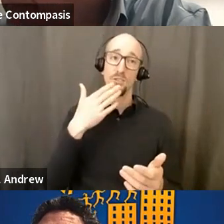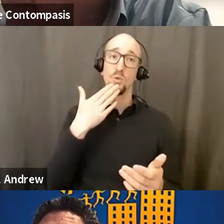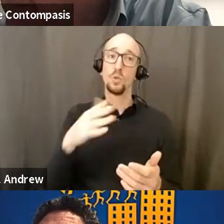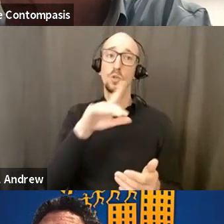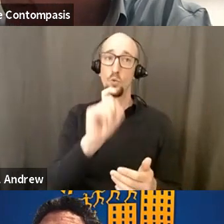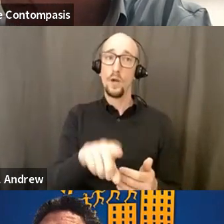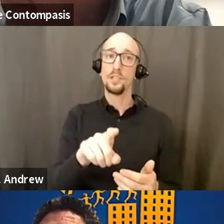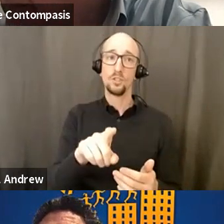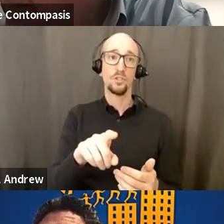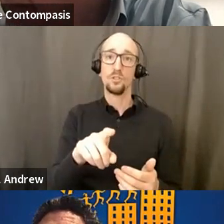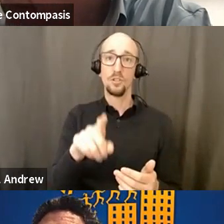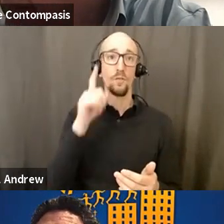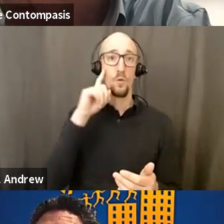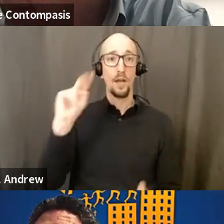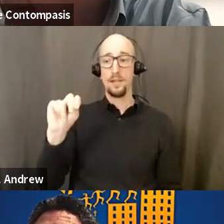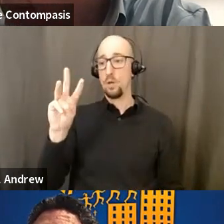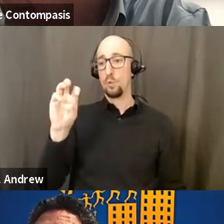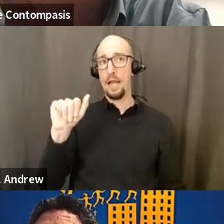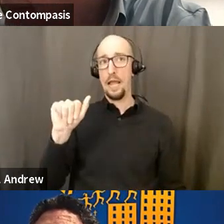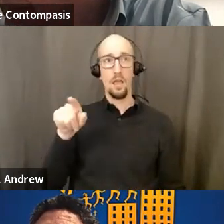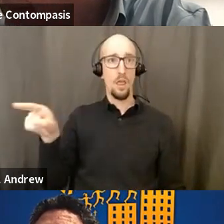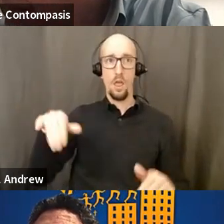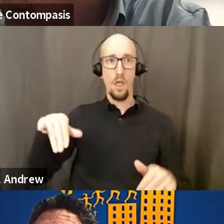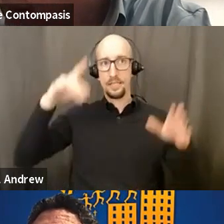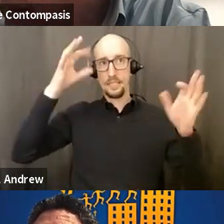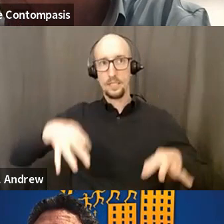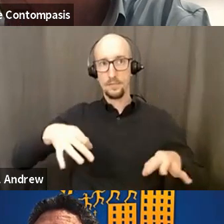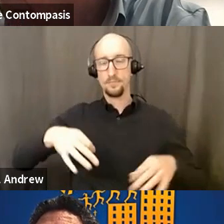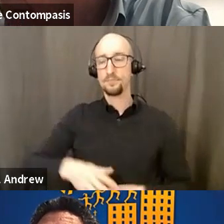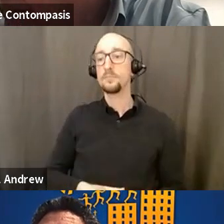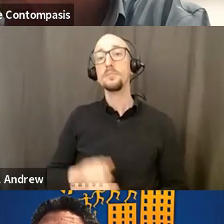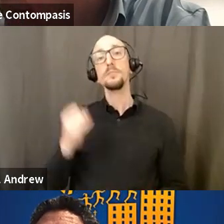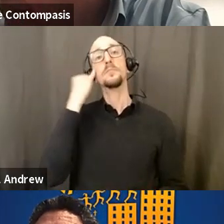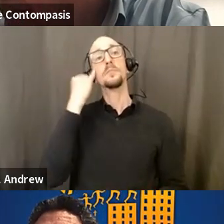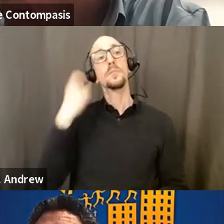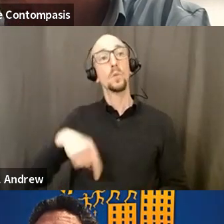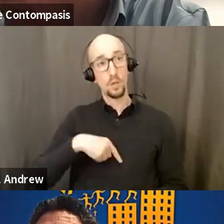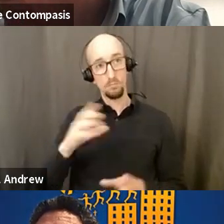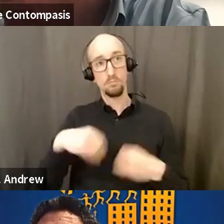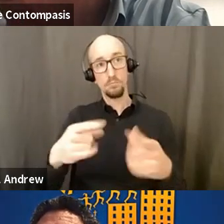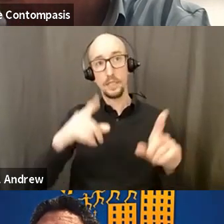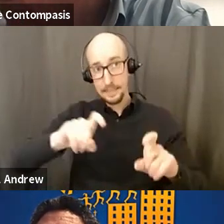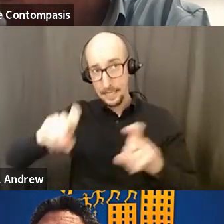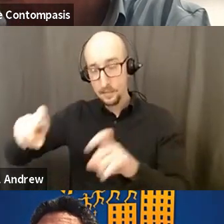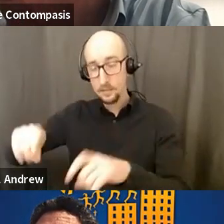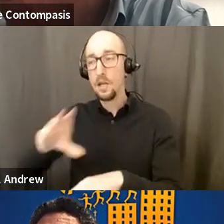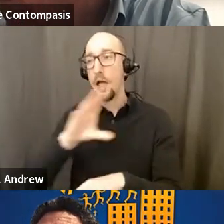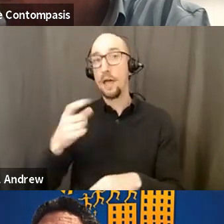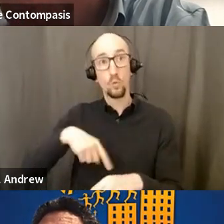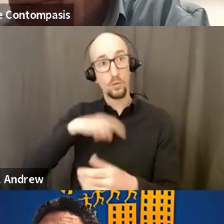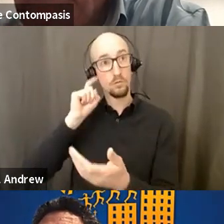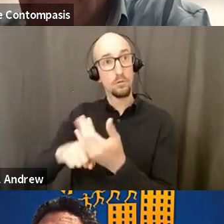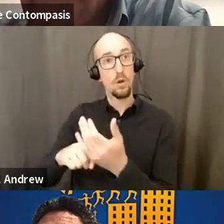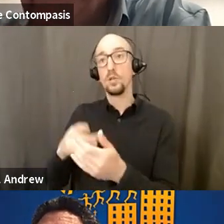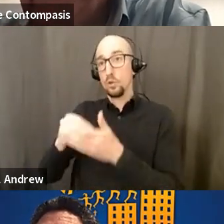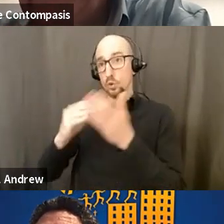for NWEA at this point. If we were to use an assessment and if we were to consider growth,